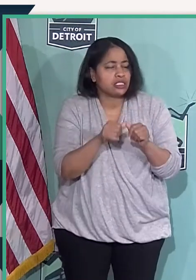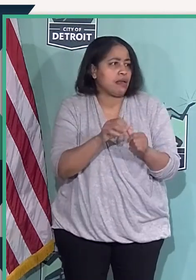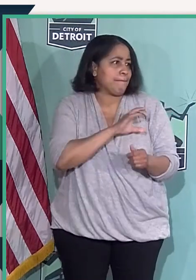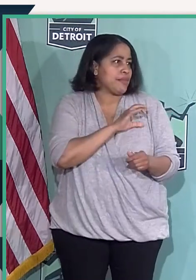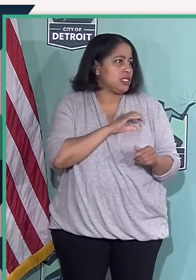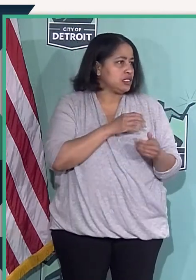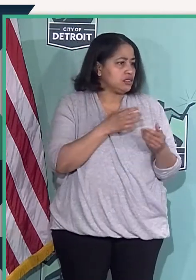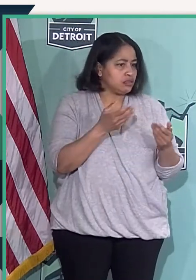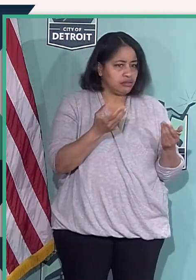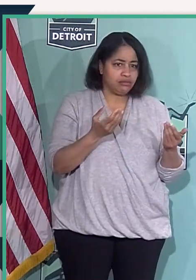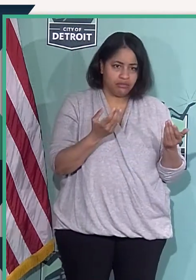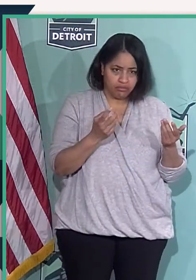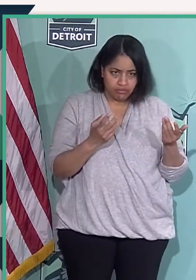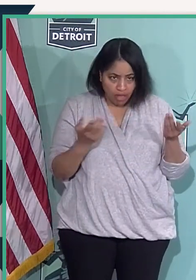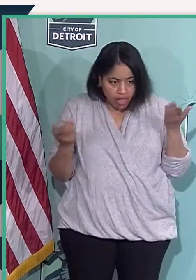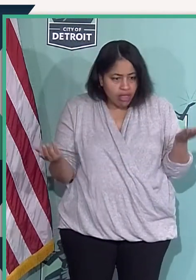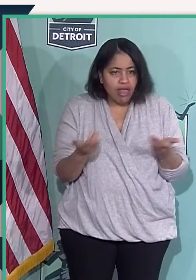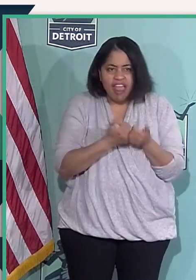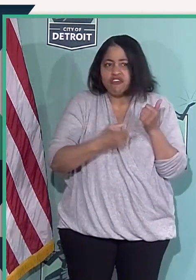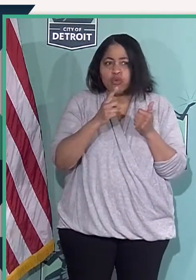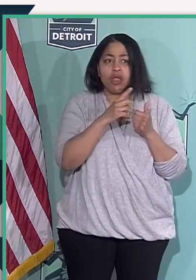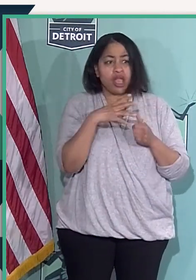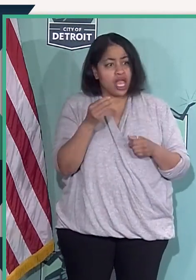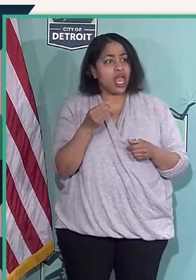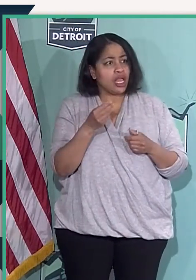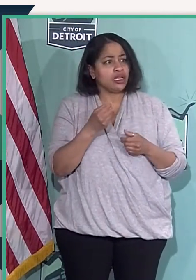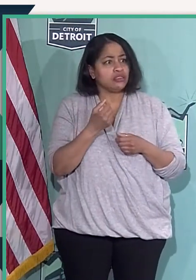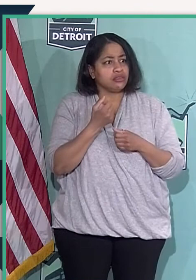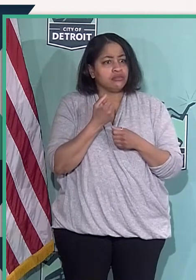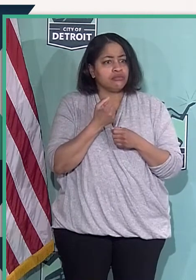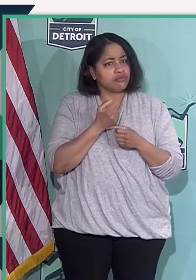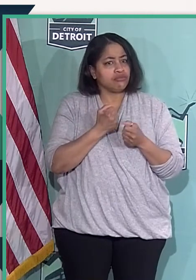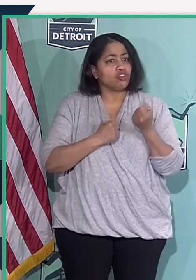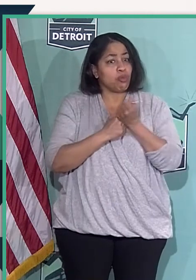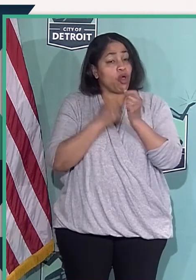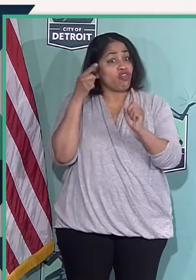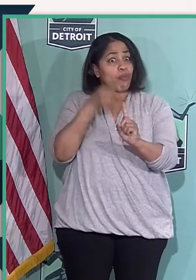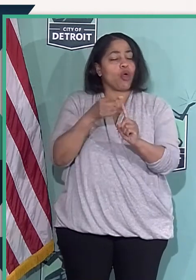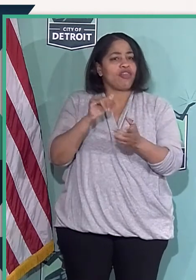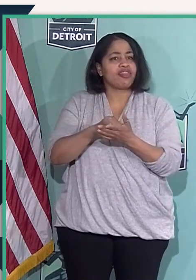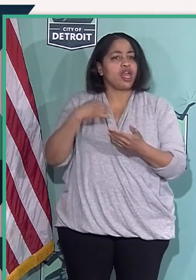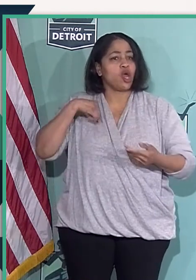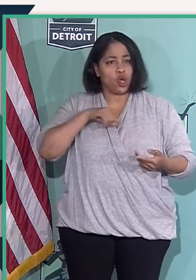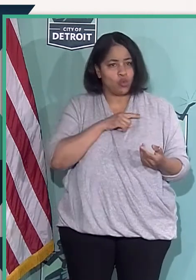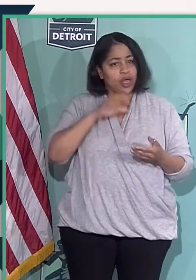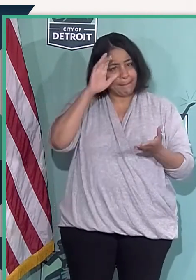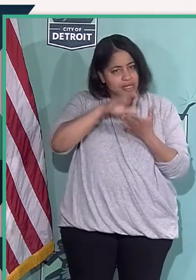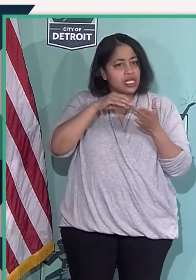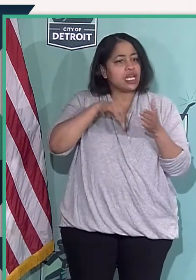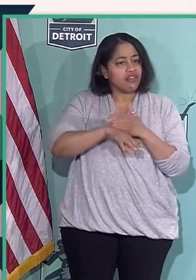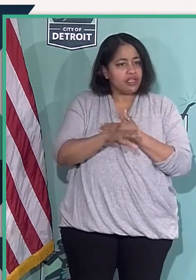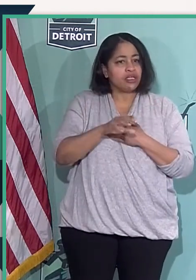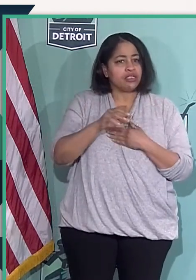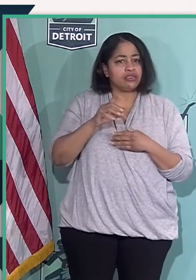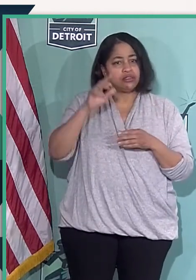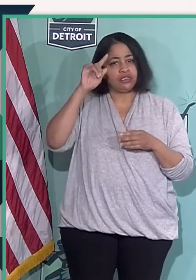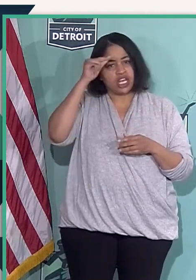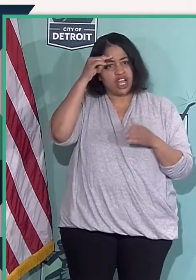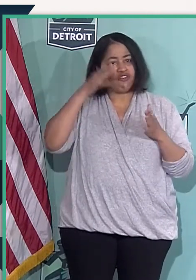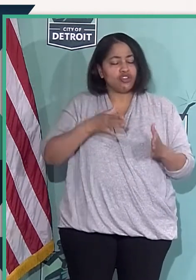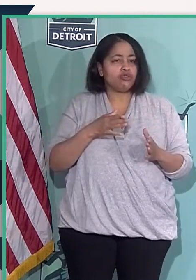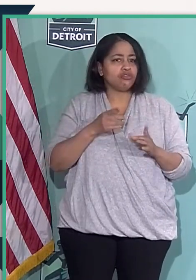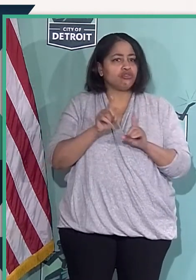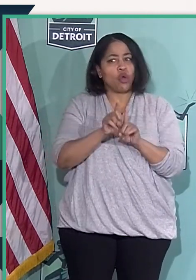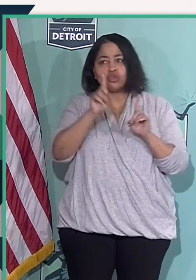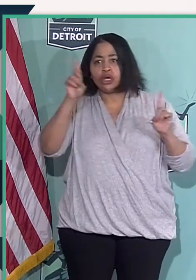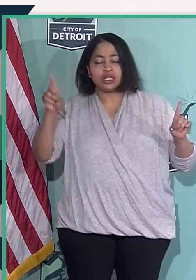presence everywhere, and driving home the point that we all believe in the governor's social distancing order here in the city of Detroit, and